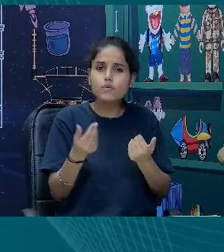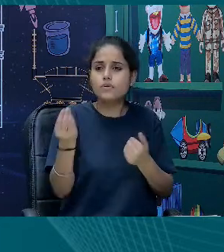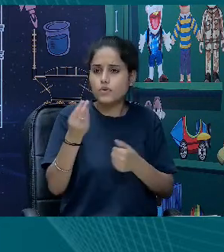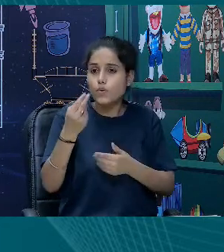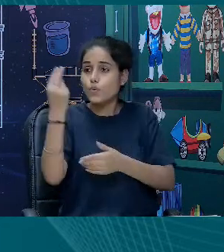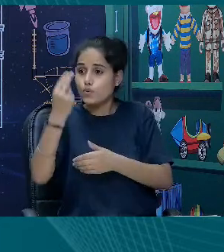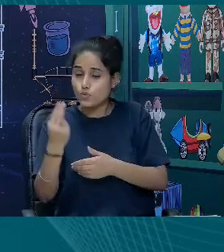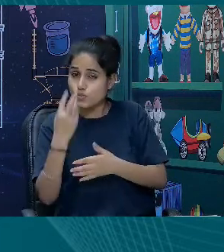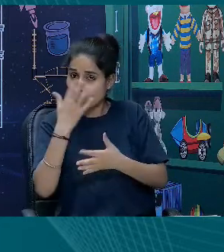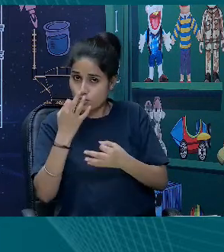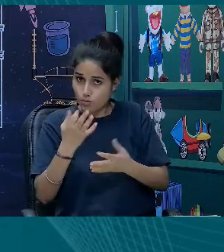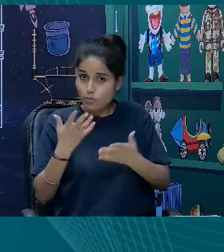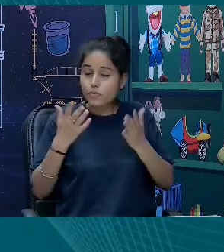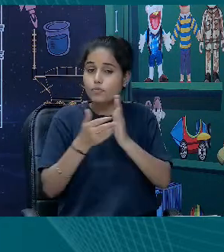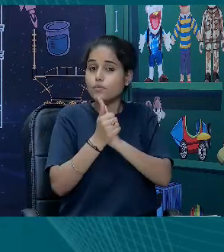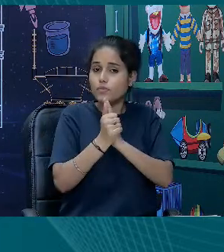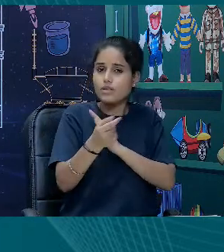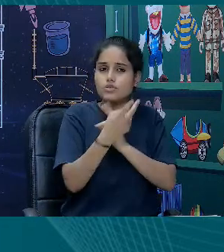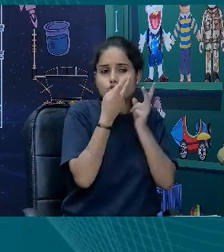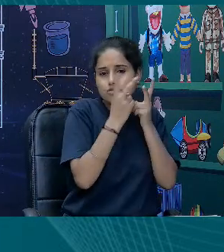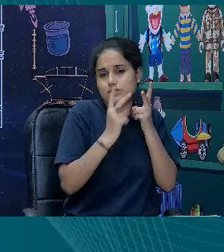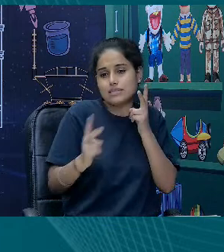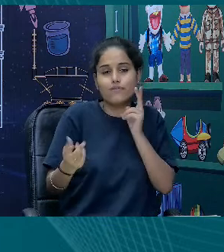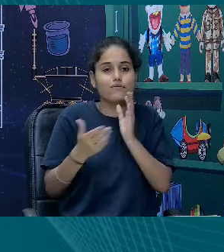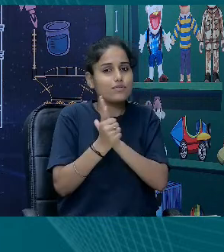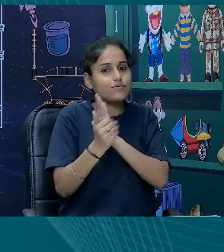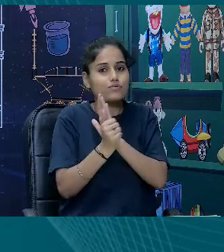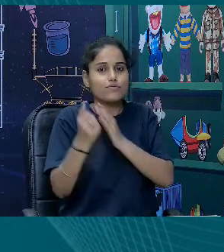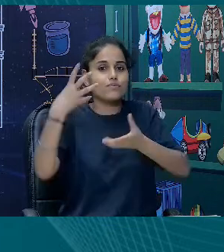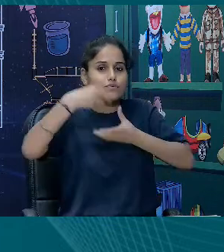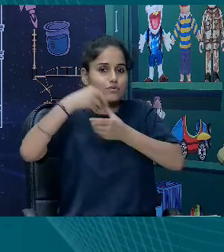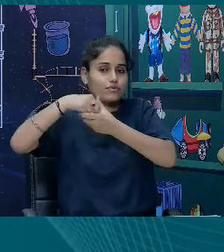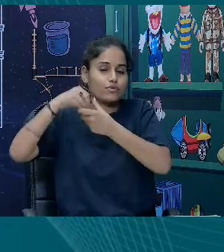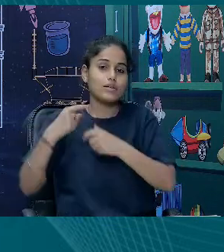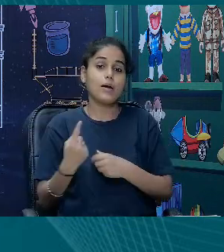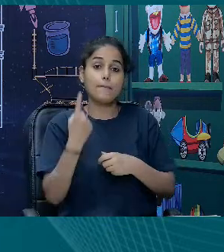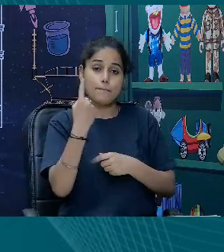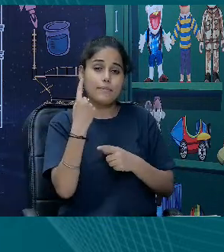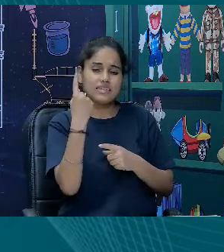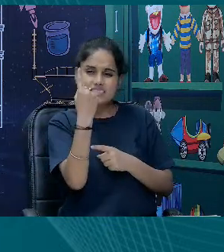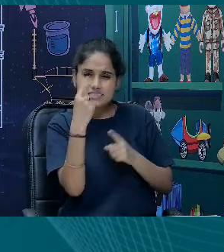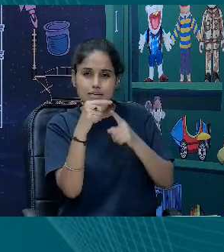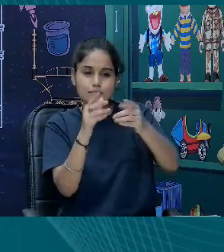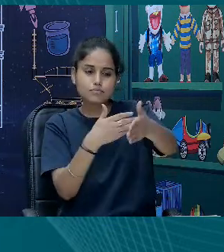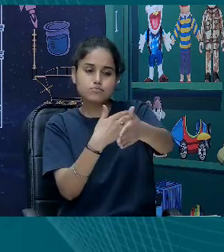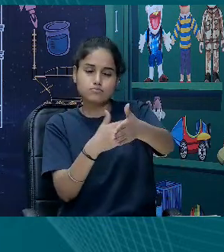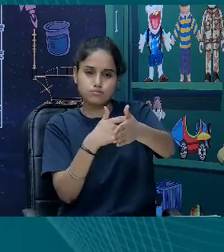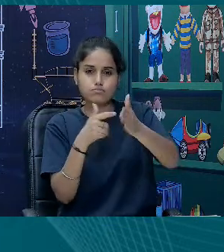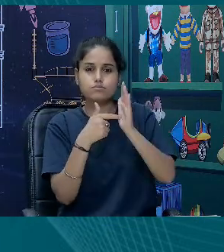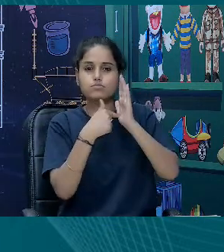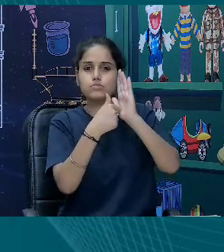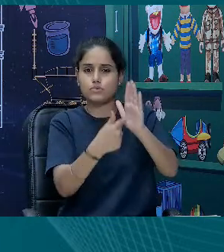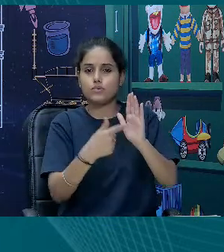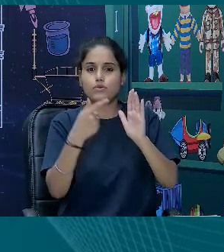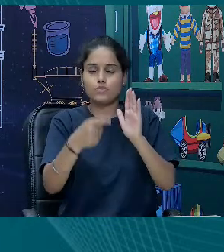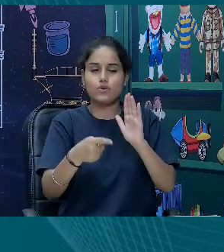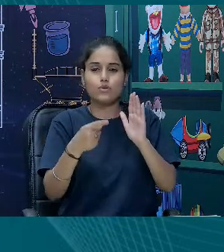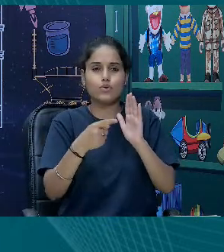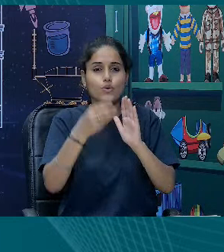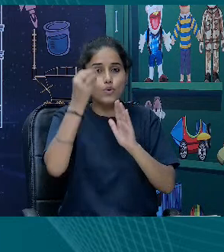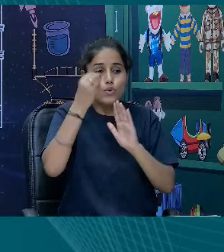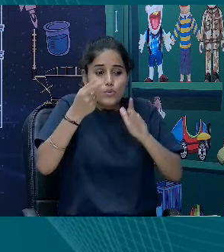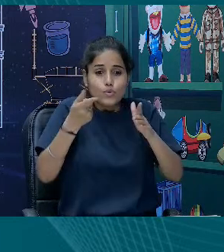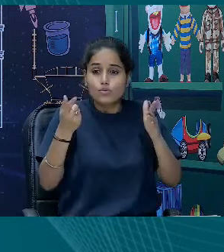draw. So we have different sort of things in our class. With a single poem, we can, make our, create a magic